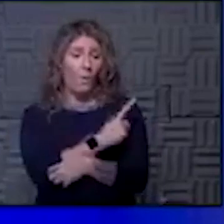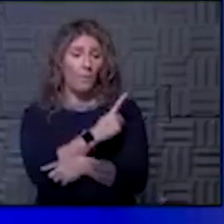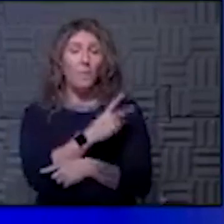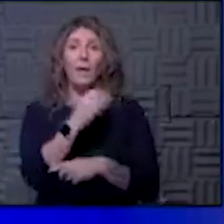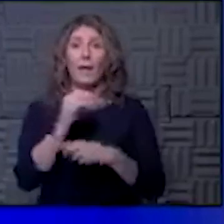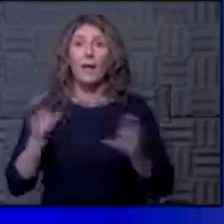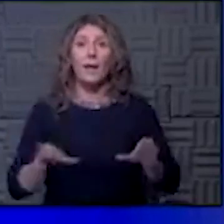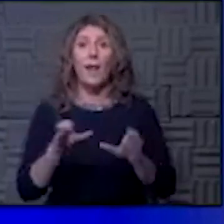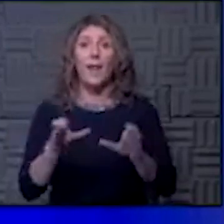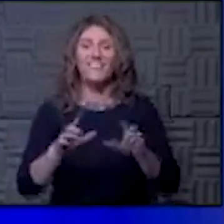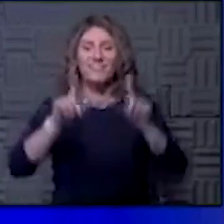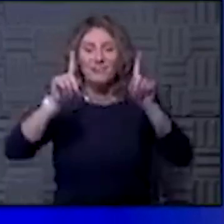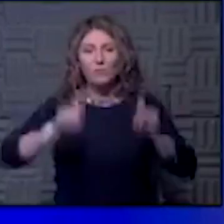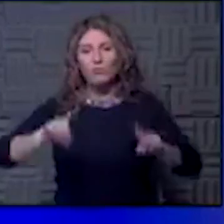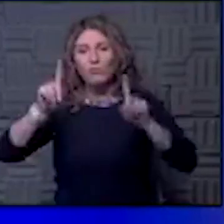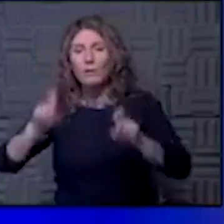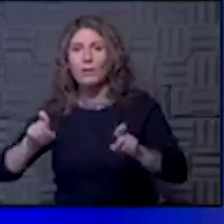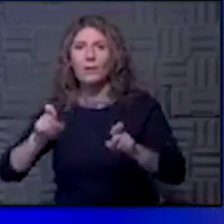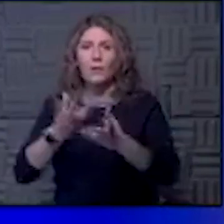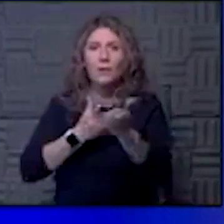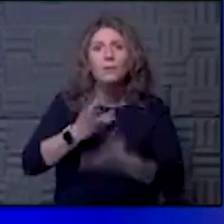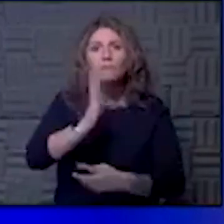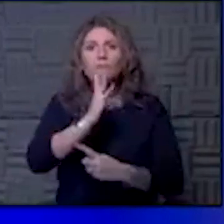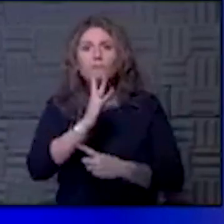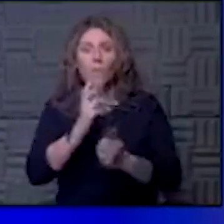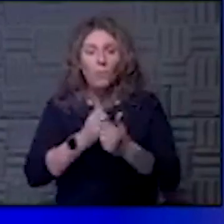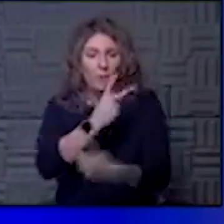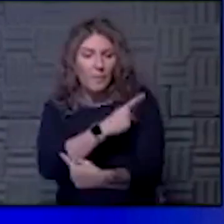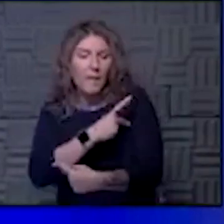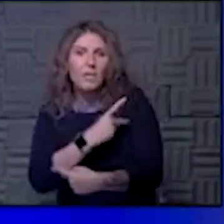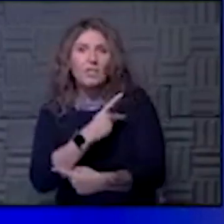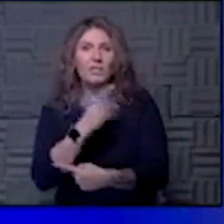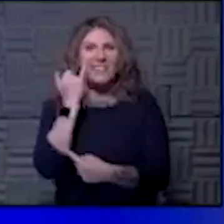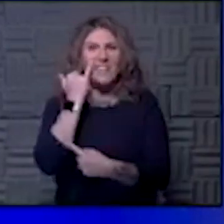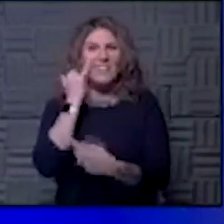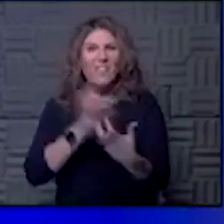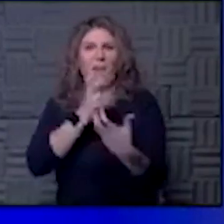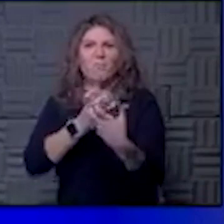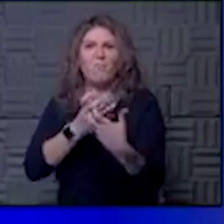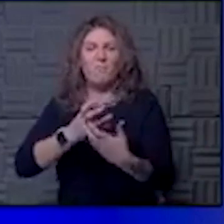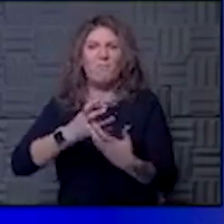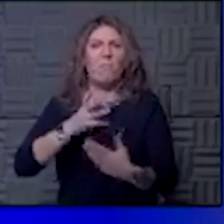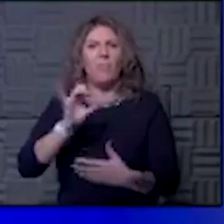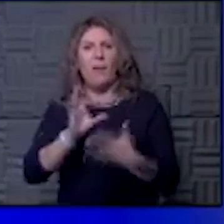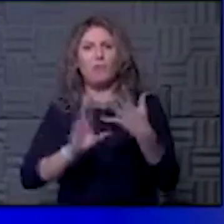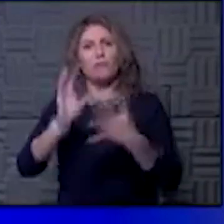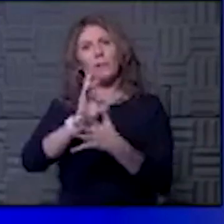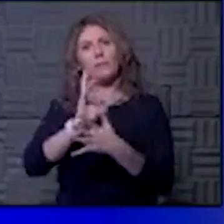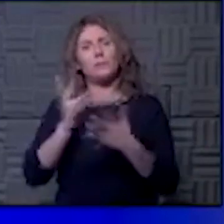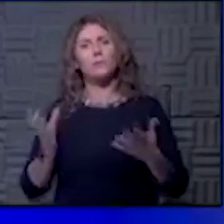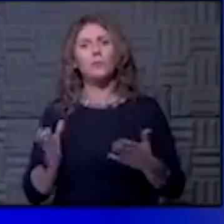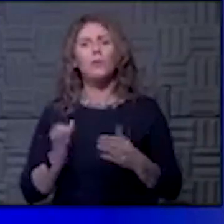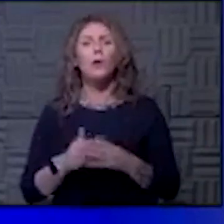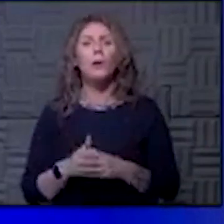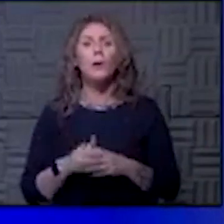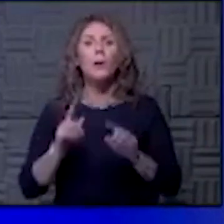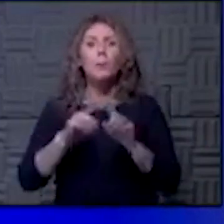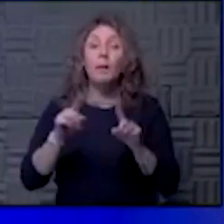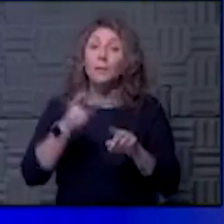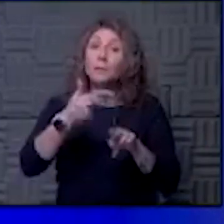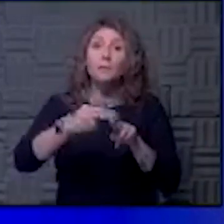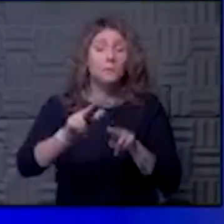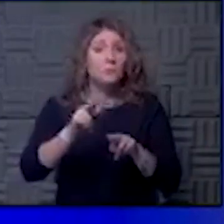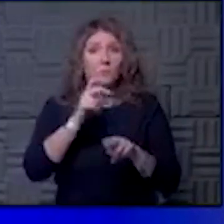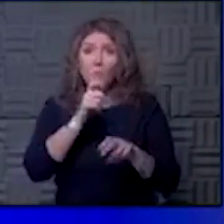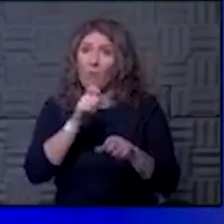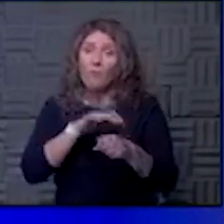are actively screening and talking with patients to see if they would fit that criteria to be able to get it. Yeah. But there is in short supply. We